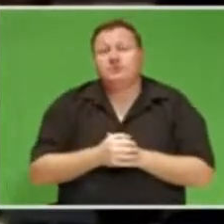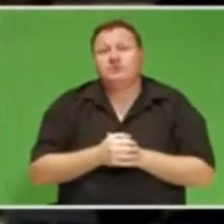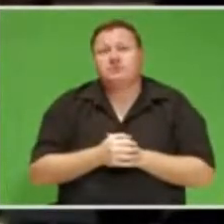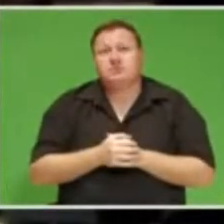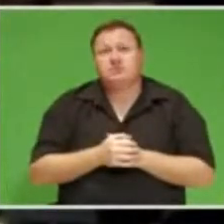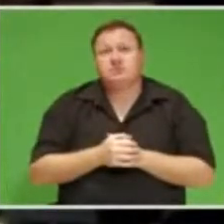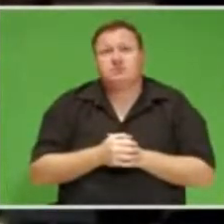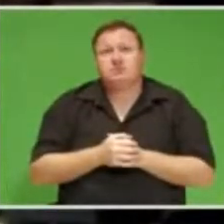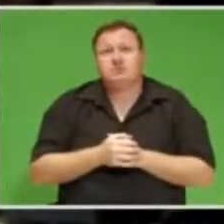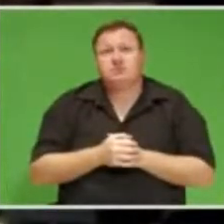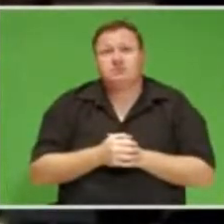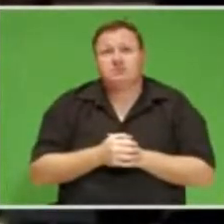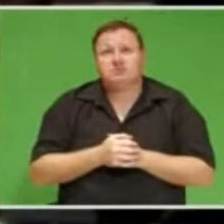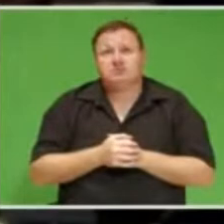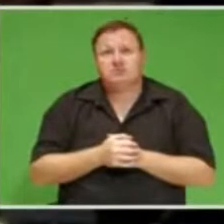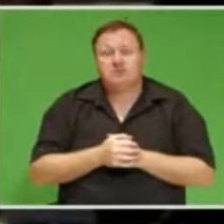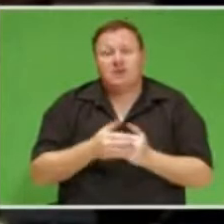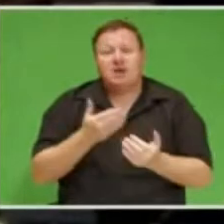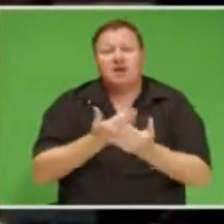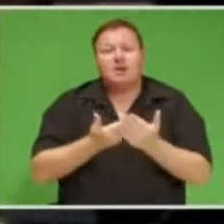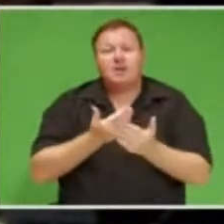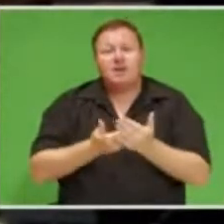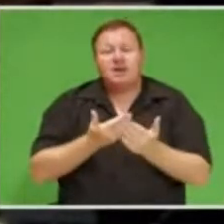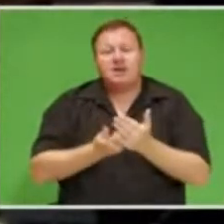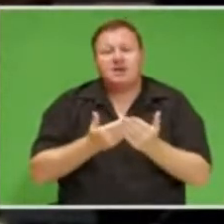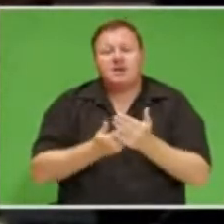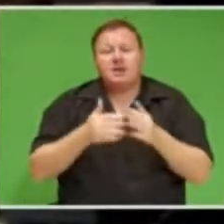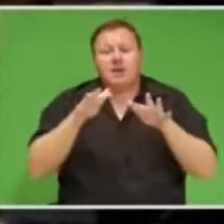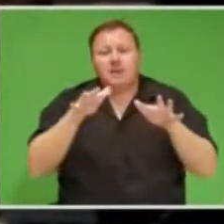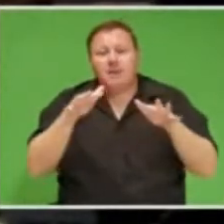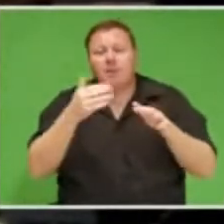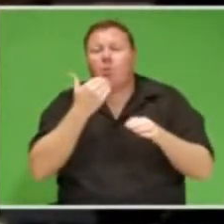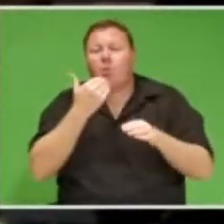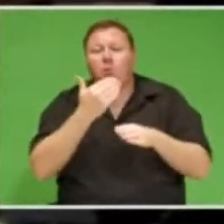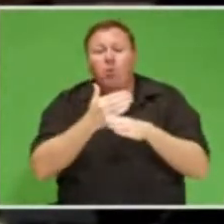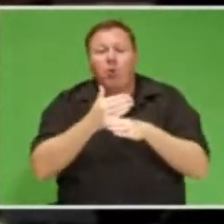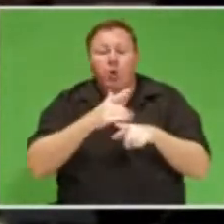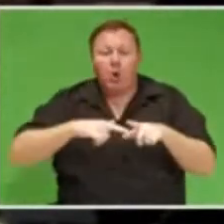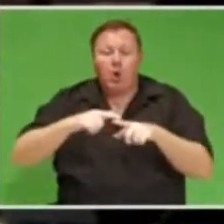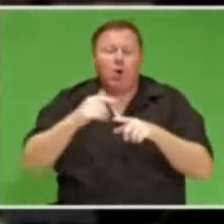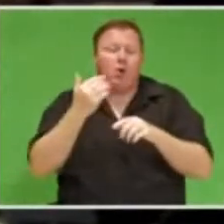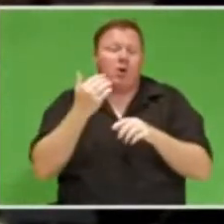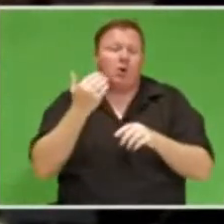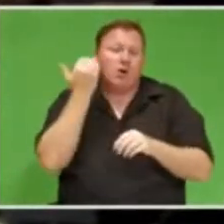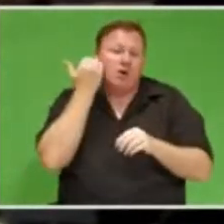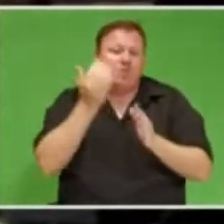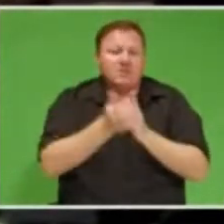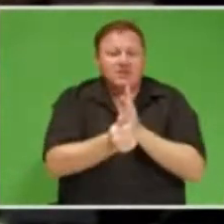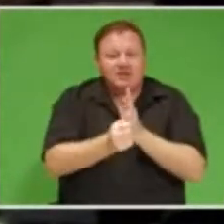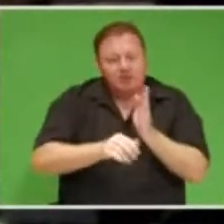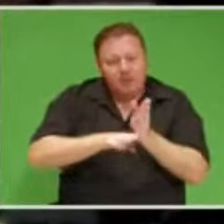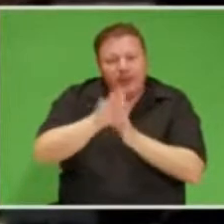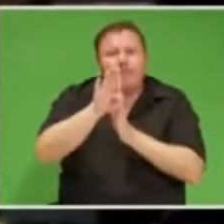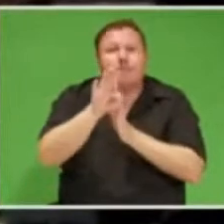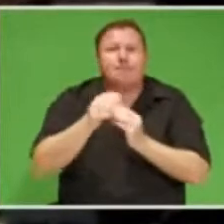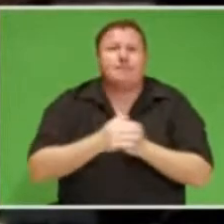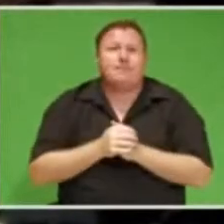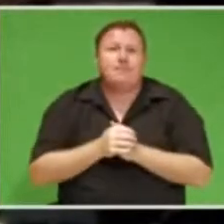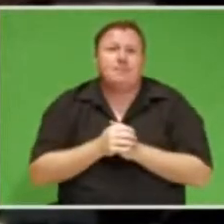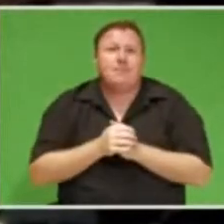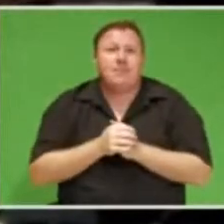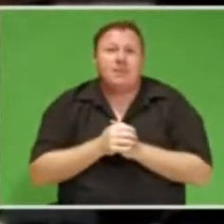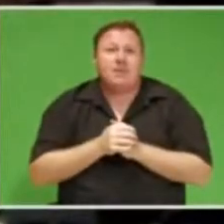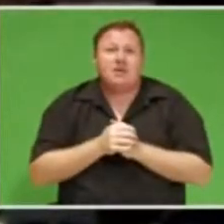enhancing the capacity of public representatives and officials, maintaining and upgrading local